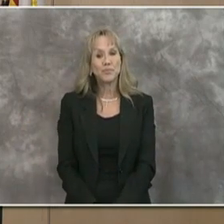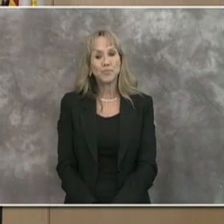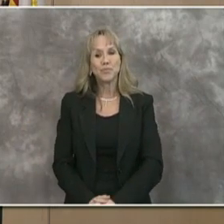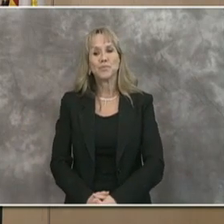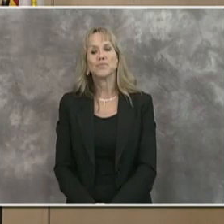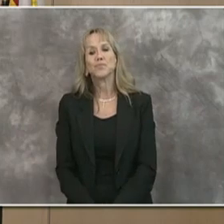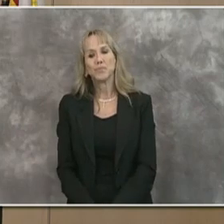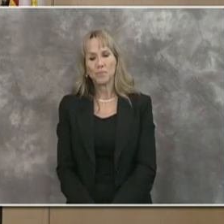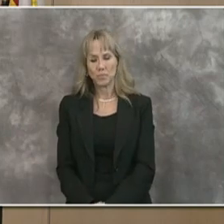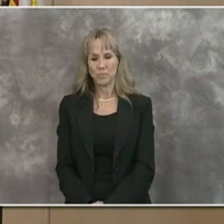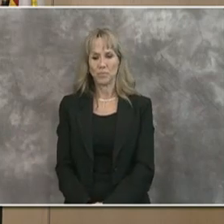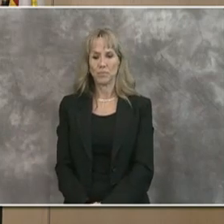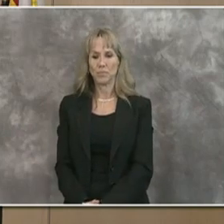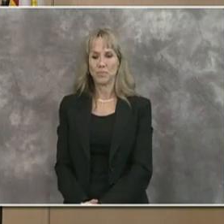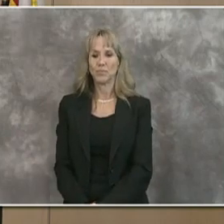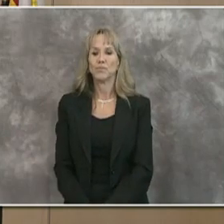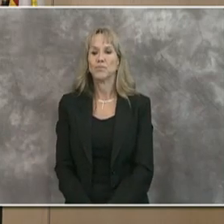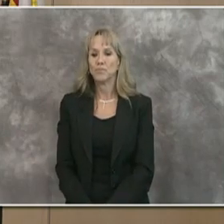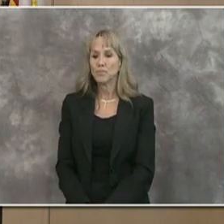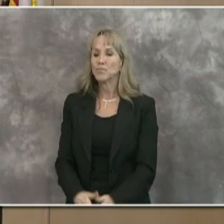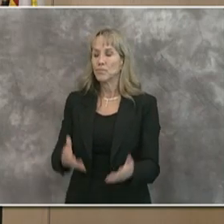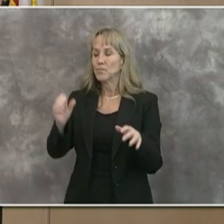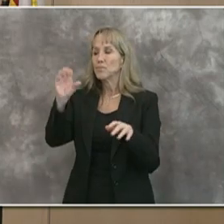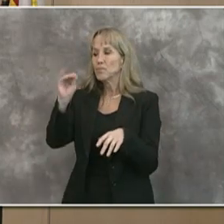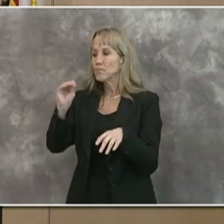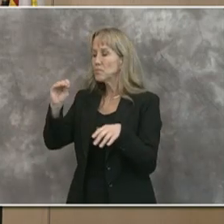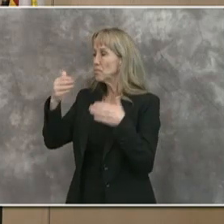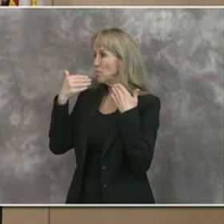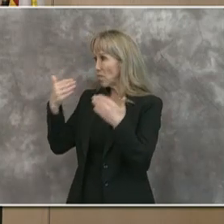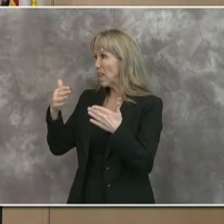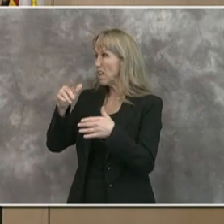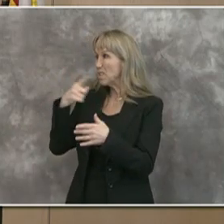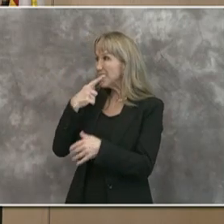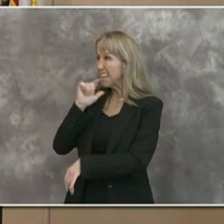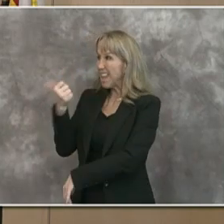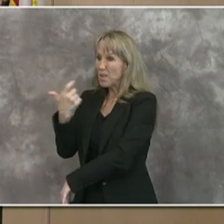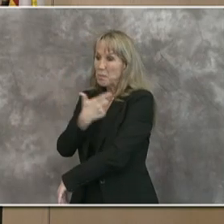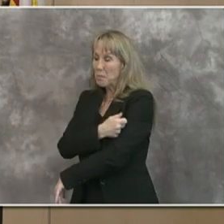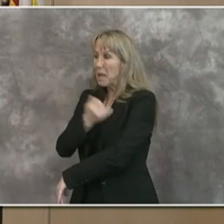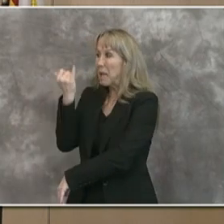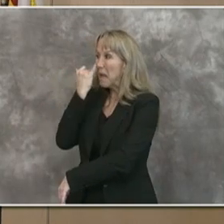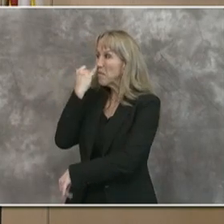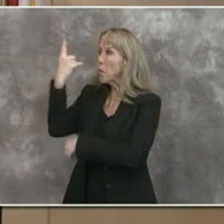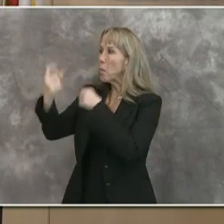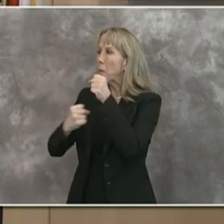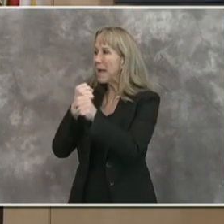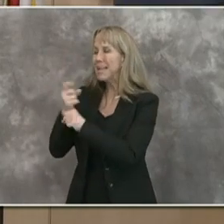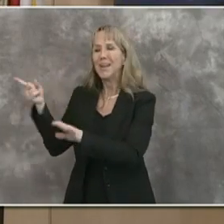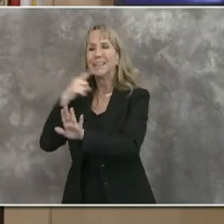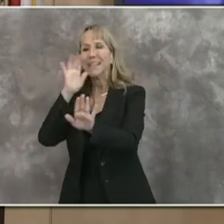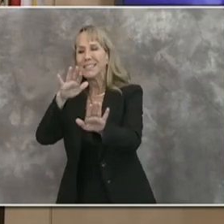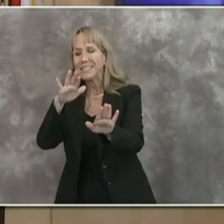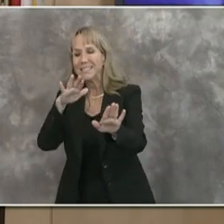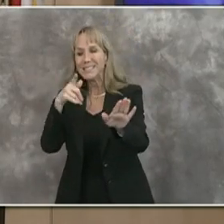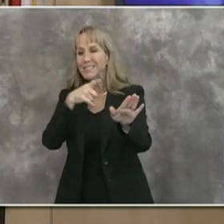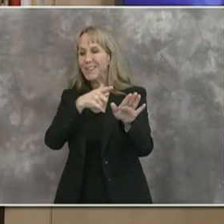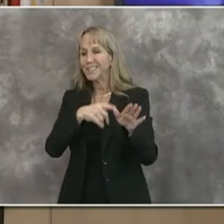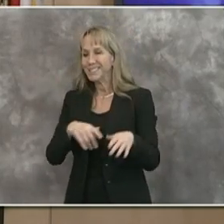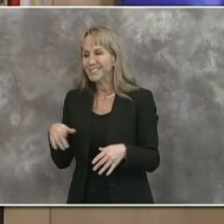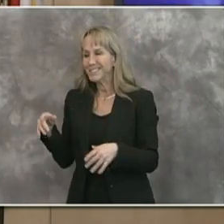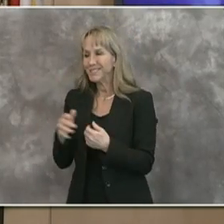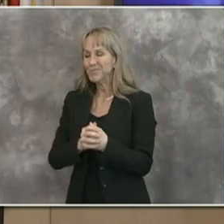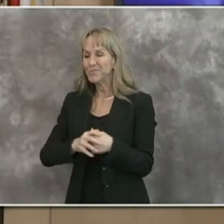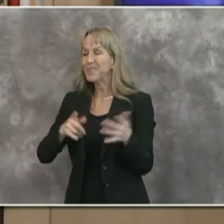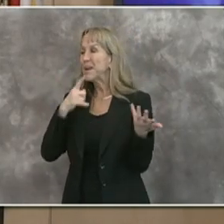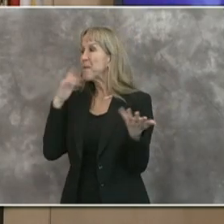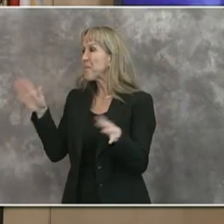So eventually, if a vaccine is another year away, let's say, we're in May now,